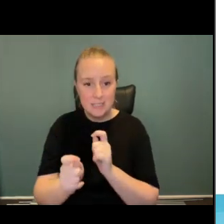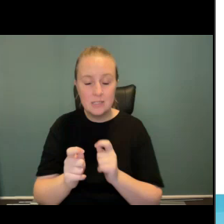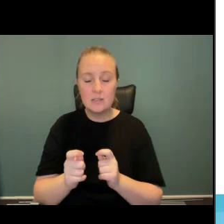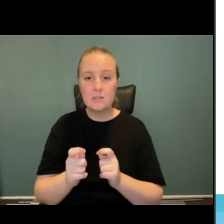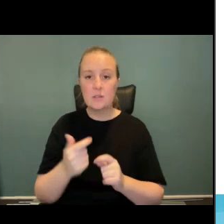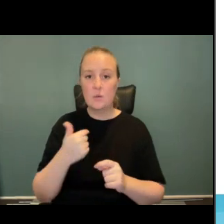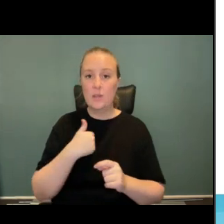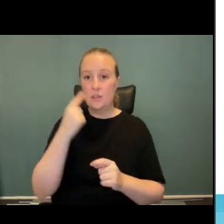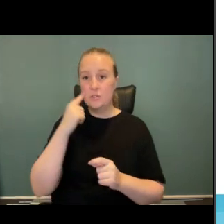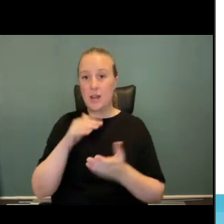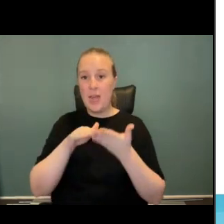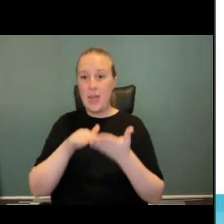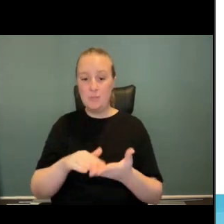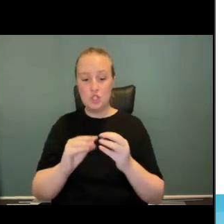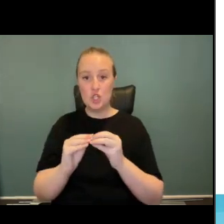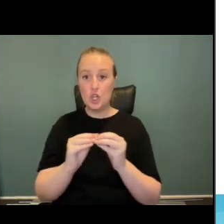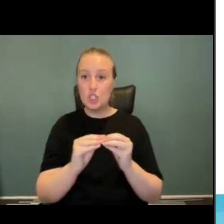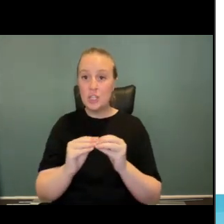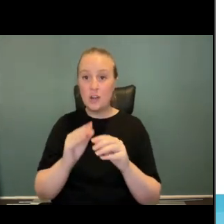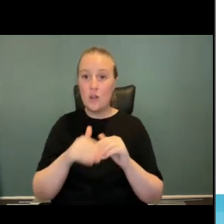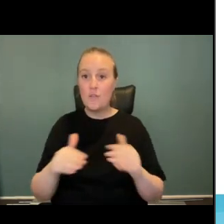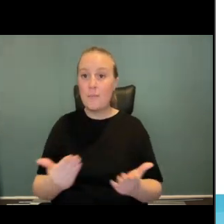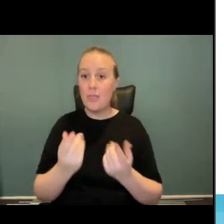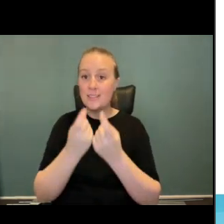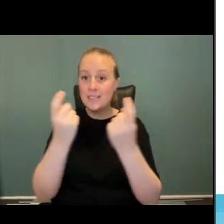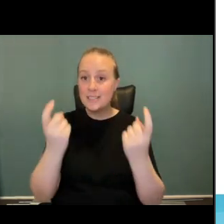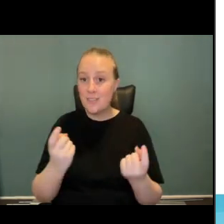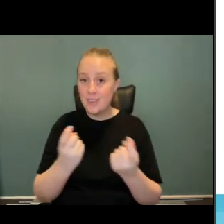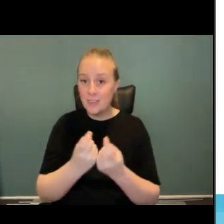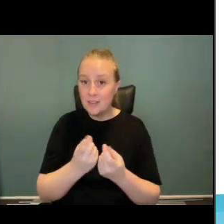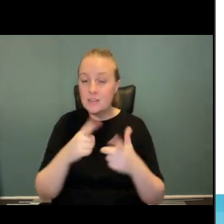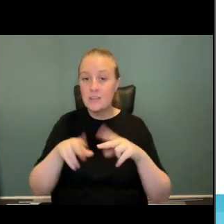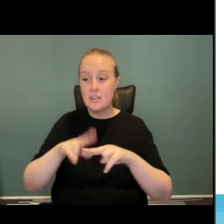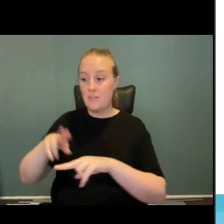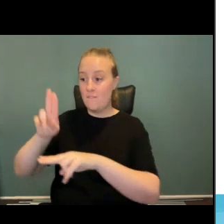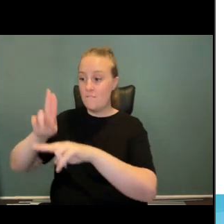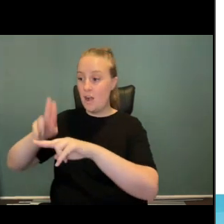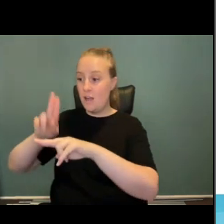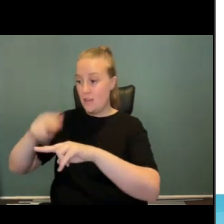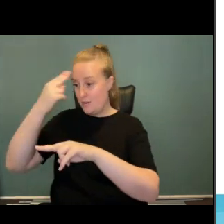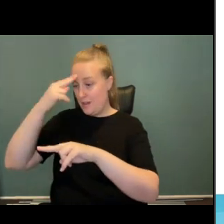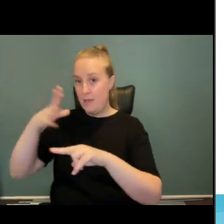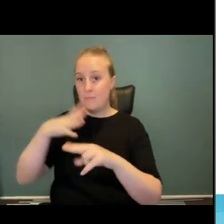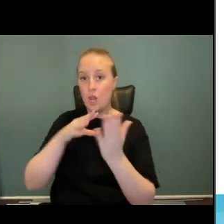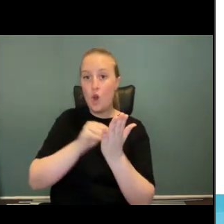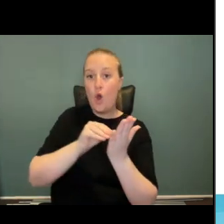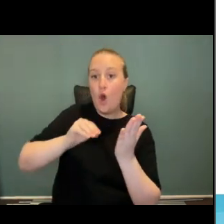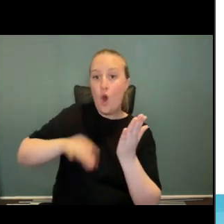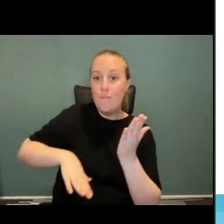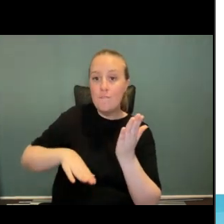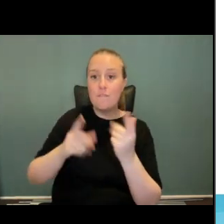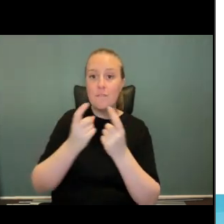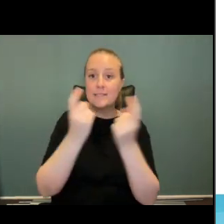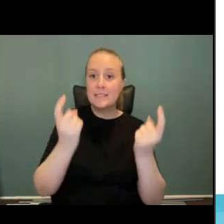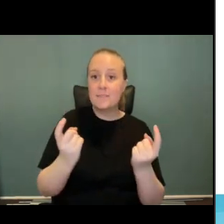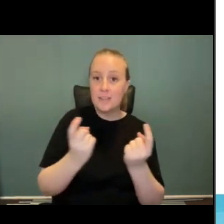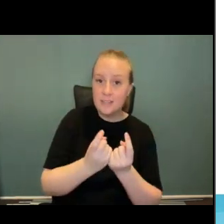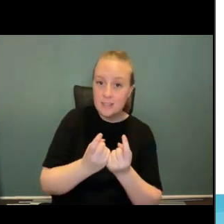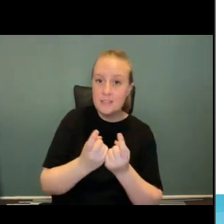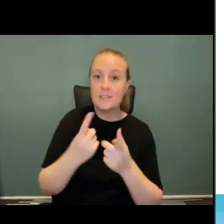birth certificates, whether the father should be taken off the birth certificate. Can that be done in a more consensual,